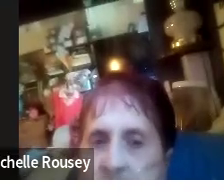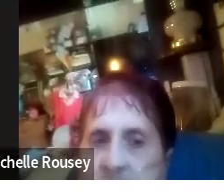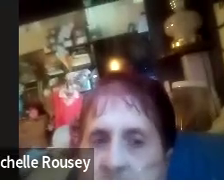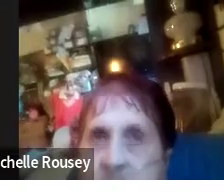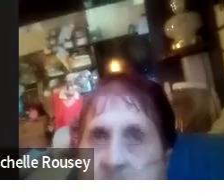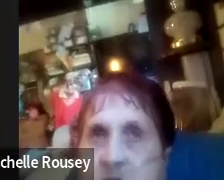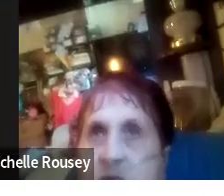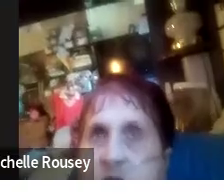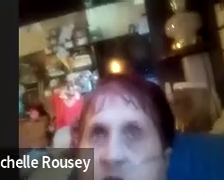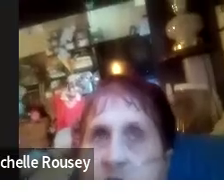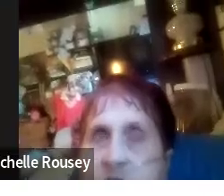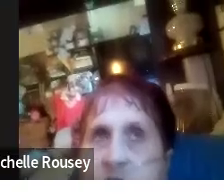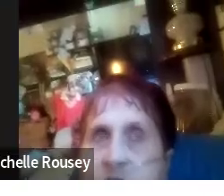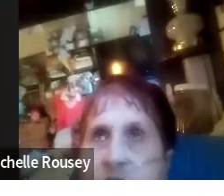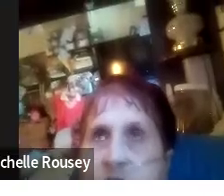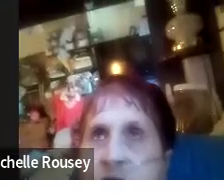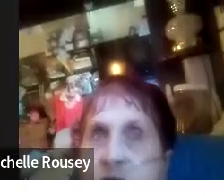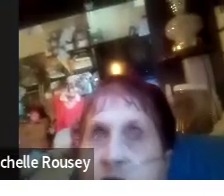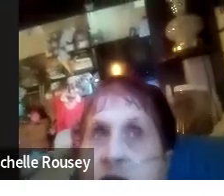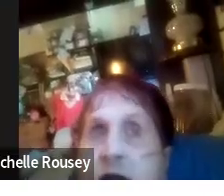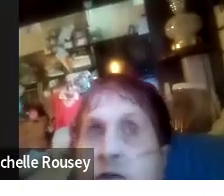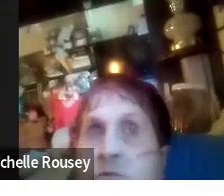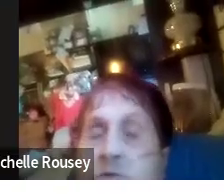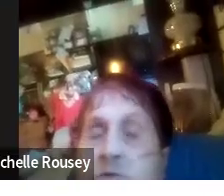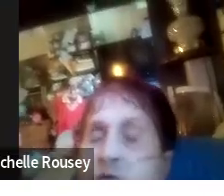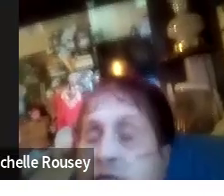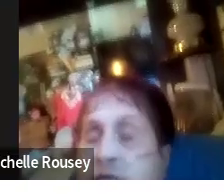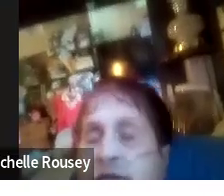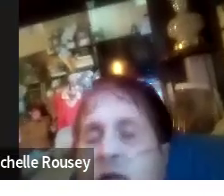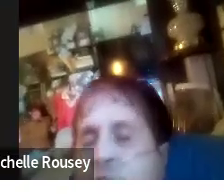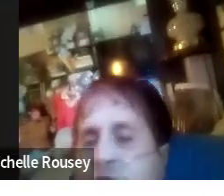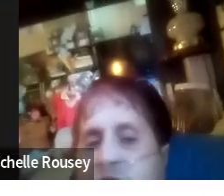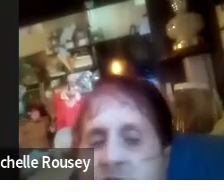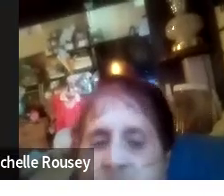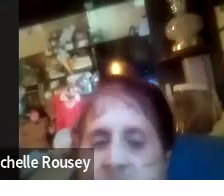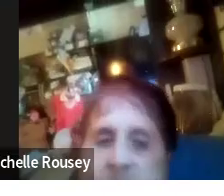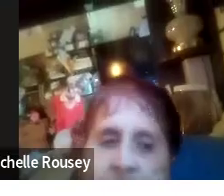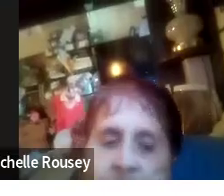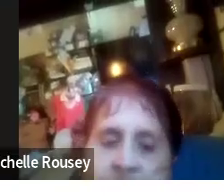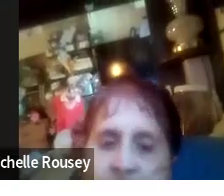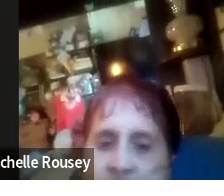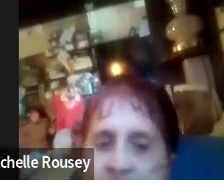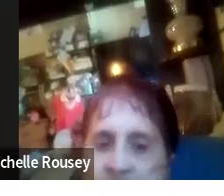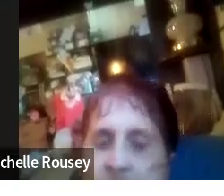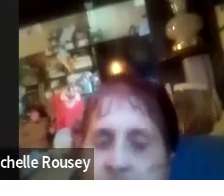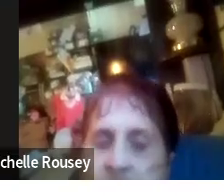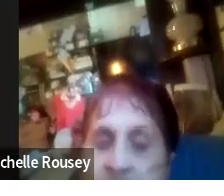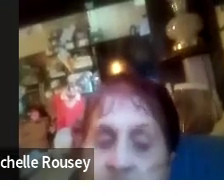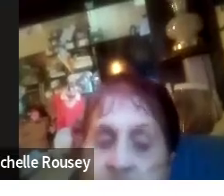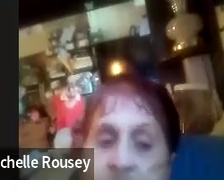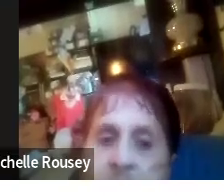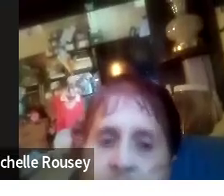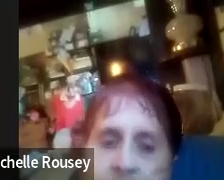It was they had the outreach that they did to have those focus groups